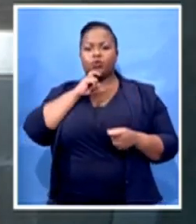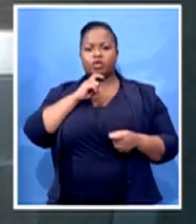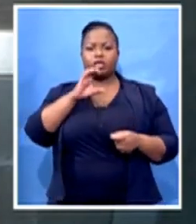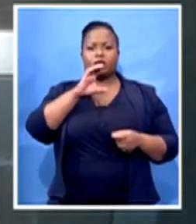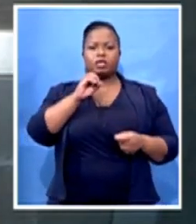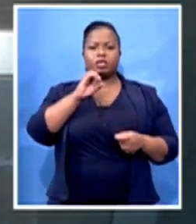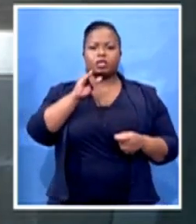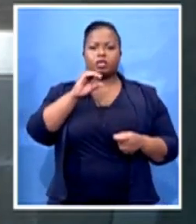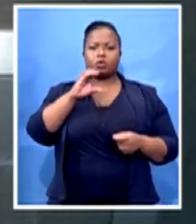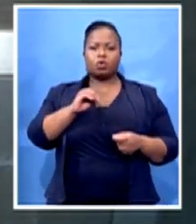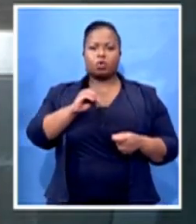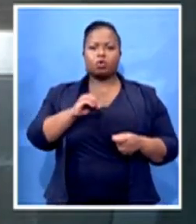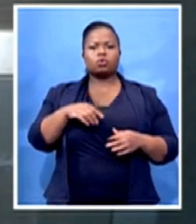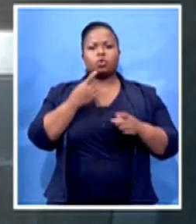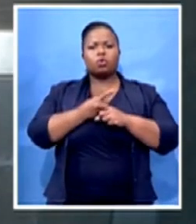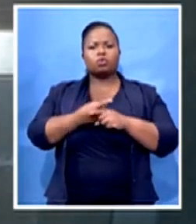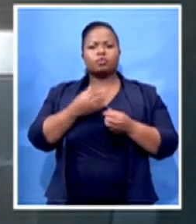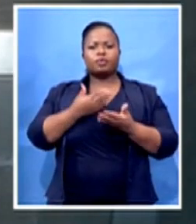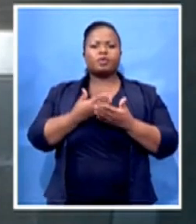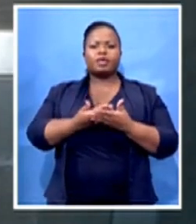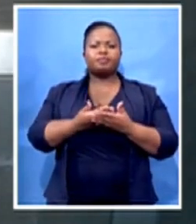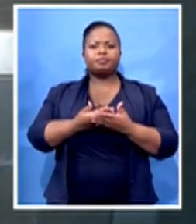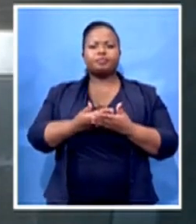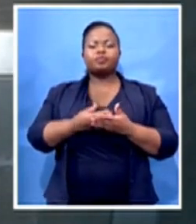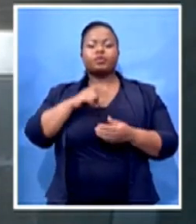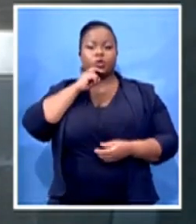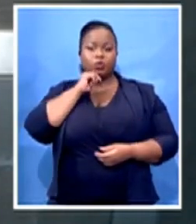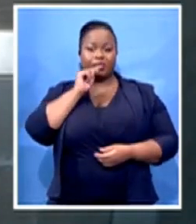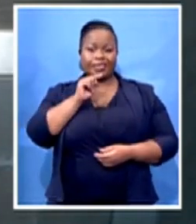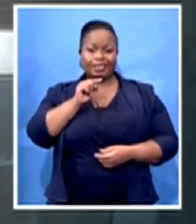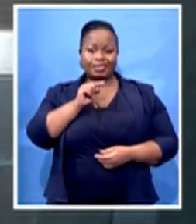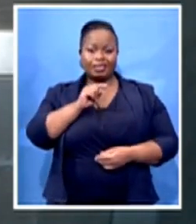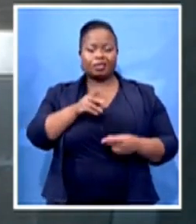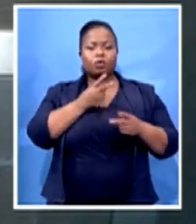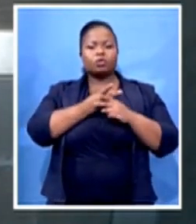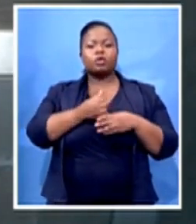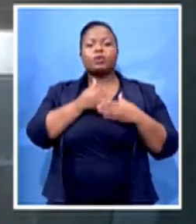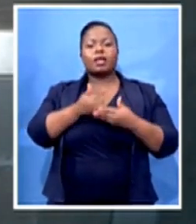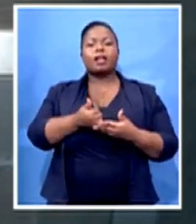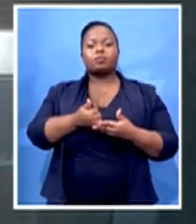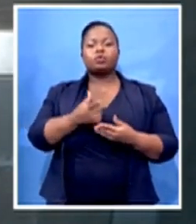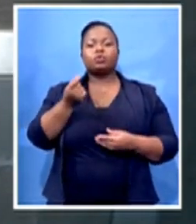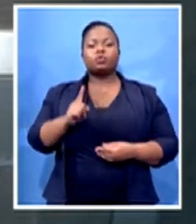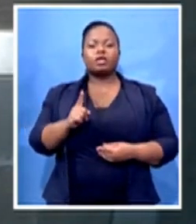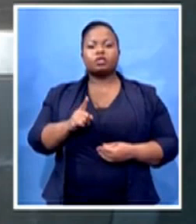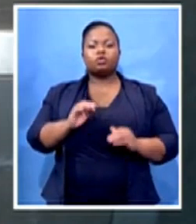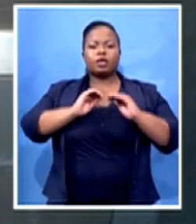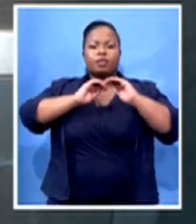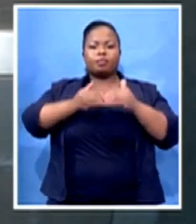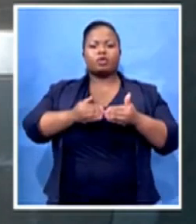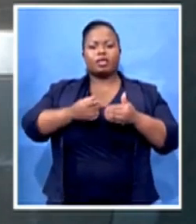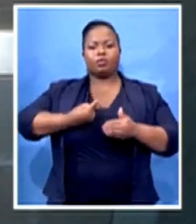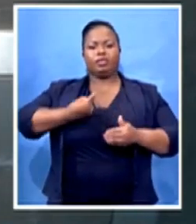version of Cisco Umbrella. You could use that. And what that would help do is prevent you from clicking on these malicious links or going to these malicious